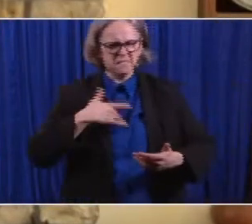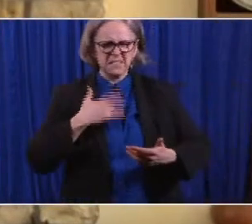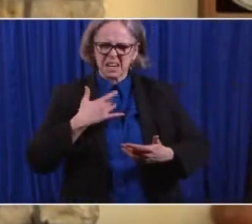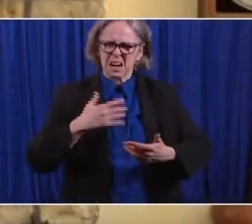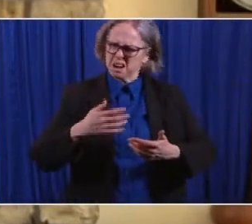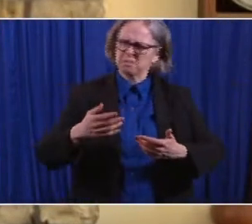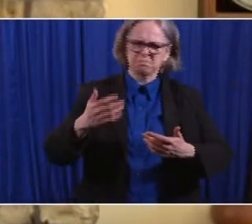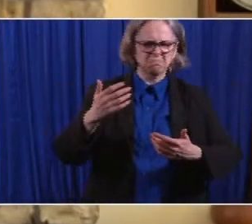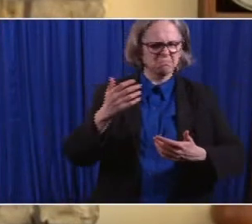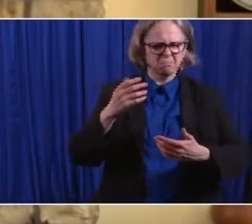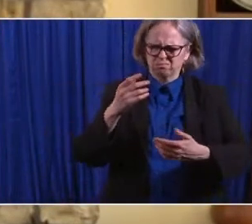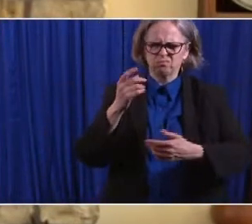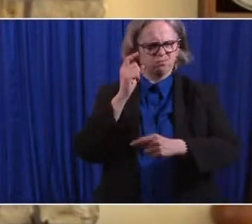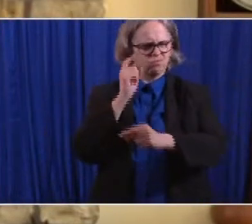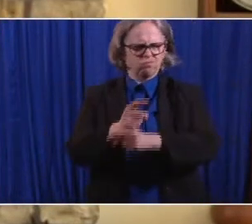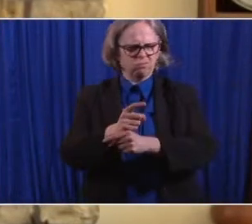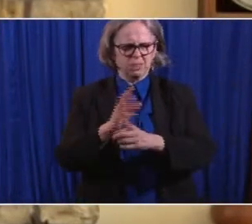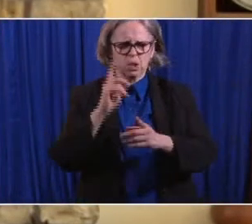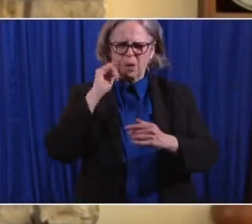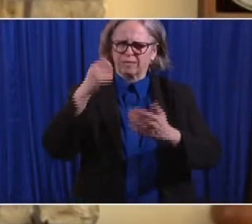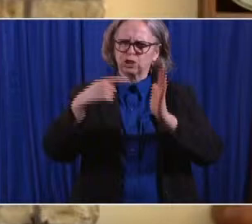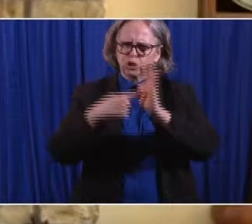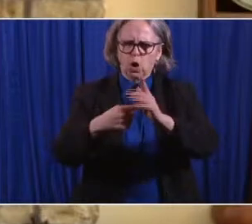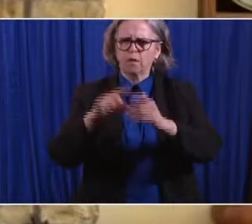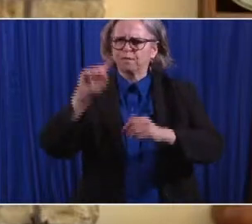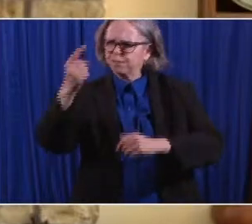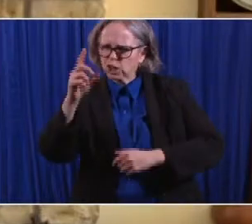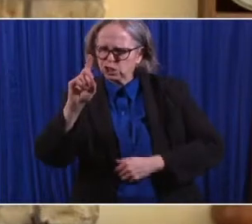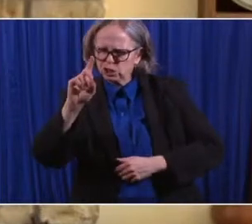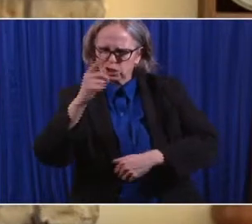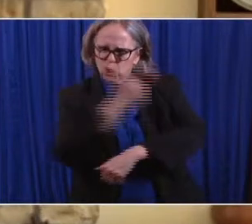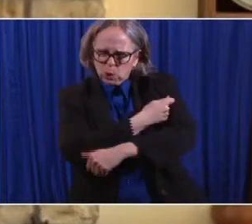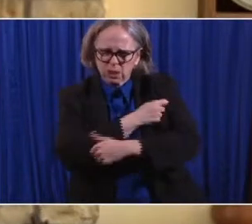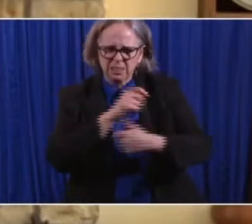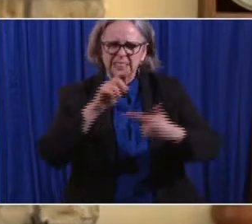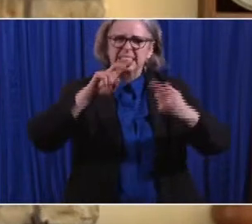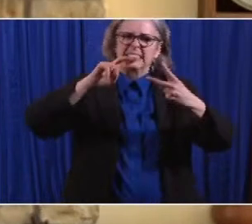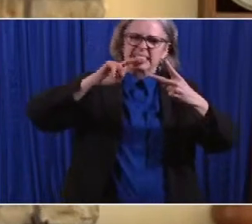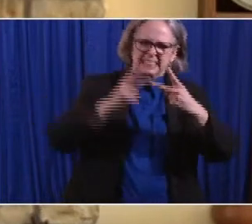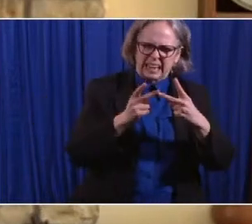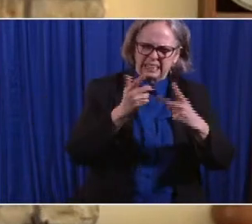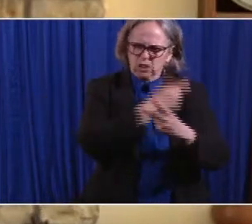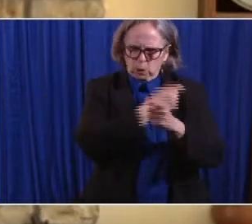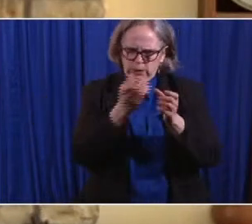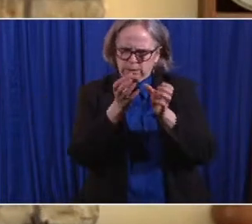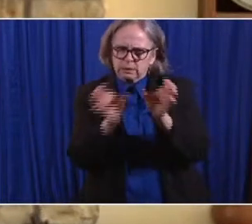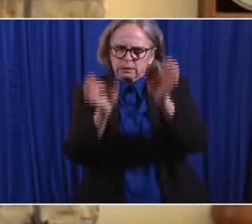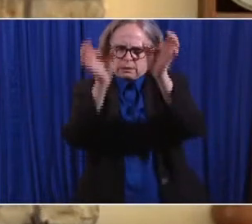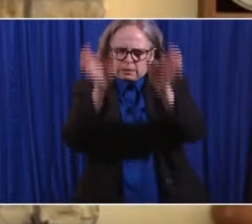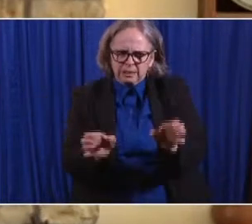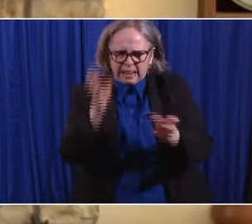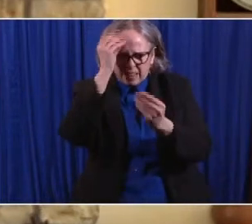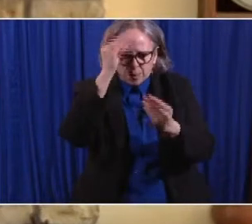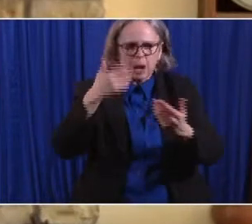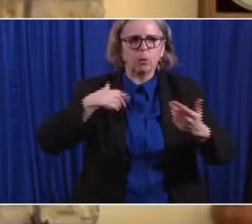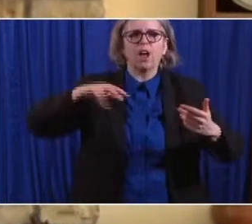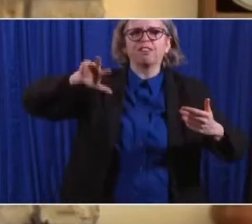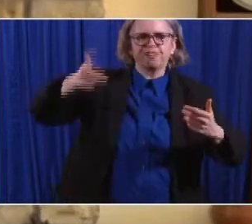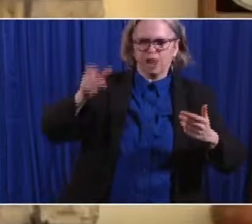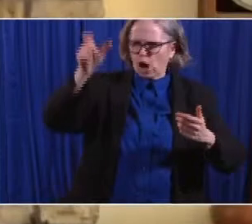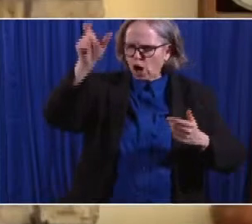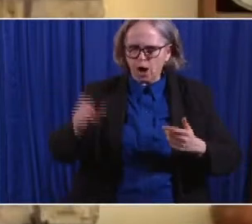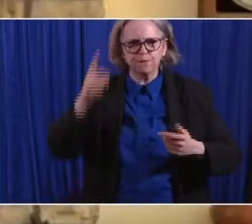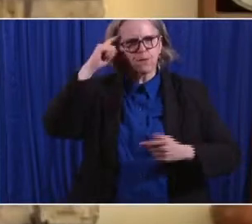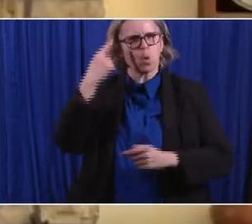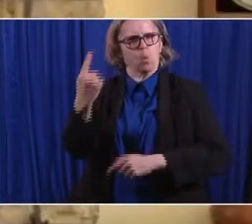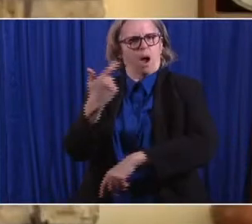a vaccine where it's only one dose, which is a good thing. We're going to have a first dose at the